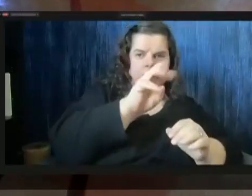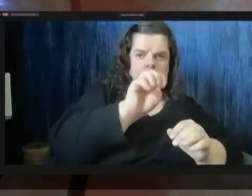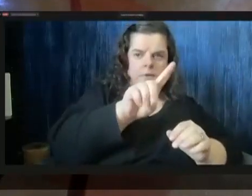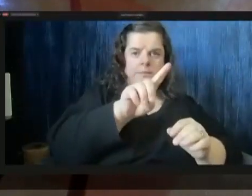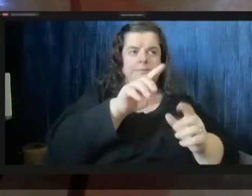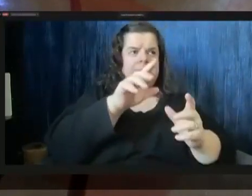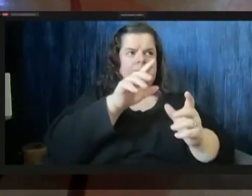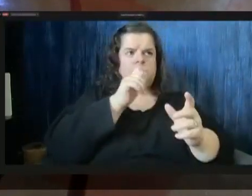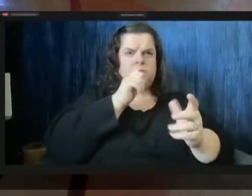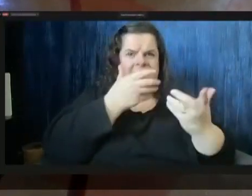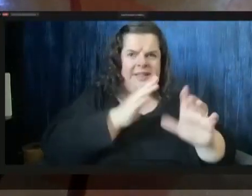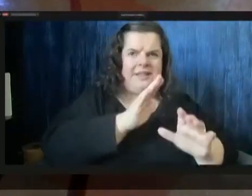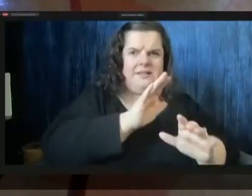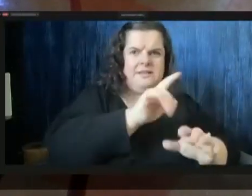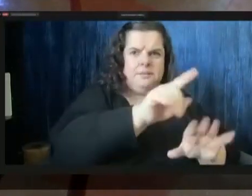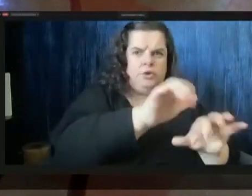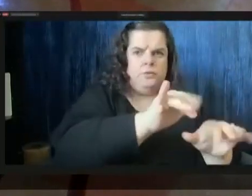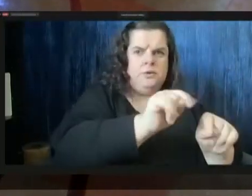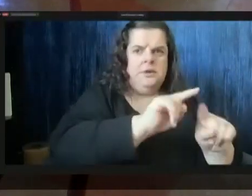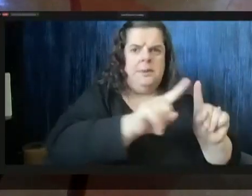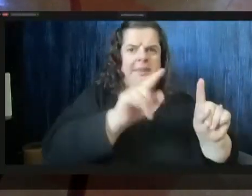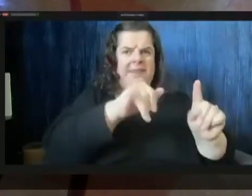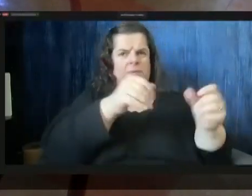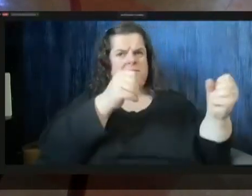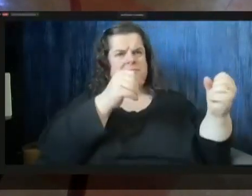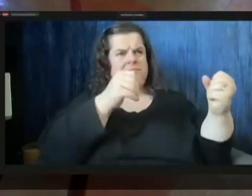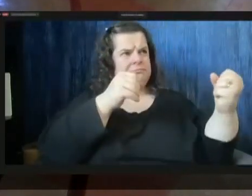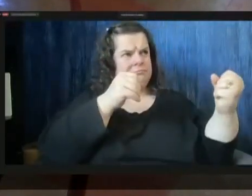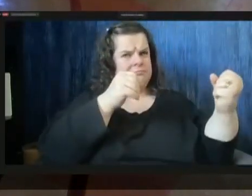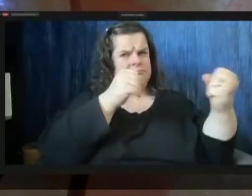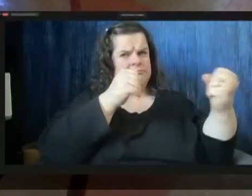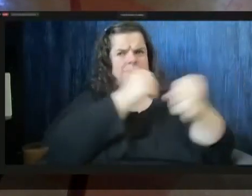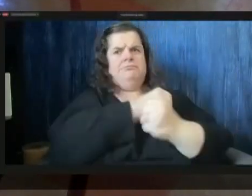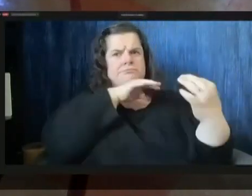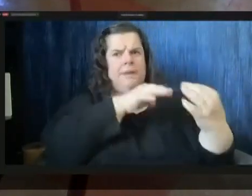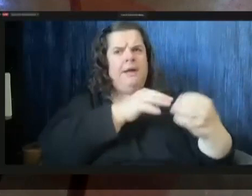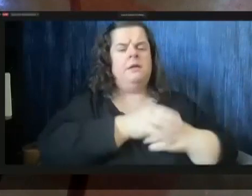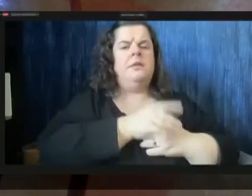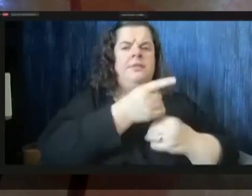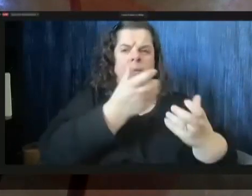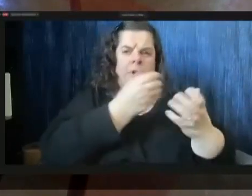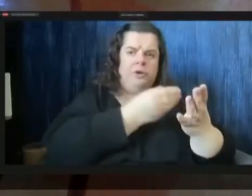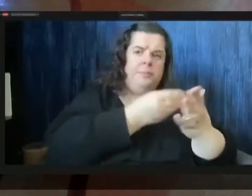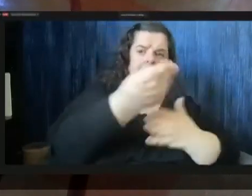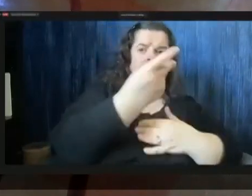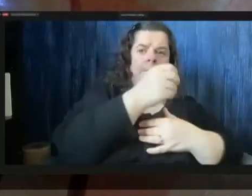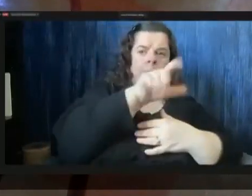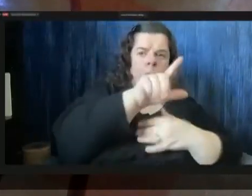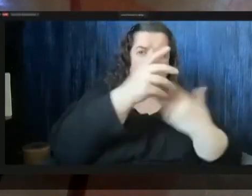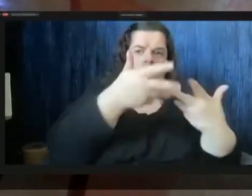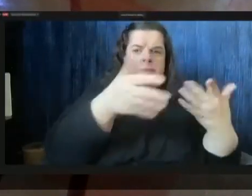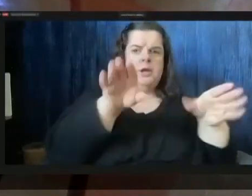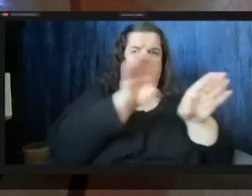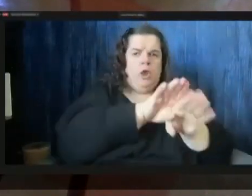that, but it was like a battle. I'm thinking they were going to buy a pool that was closed in the community, sell it